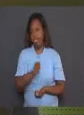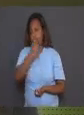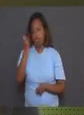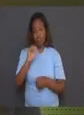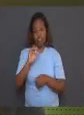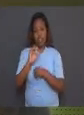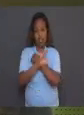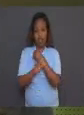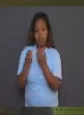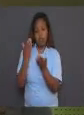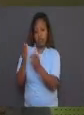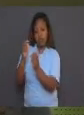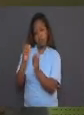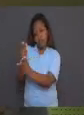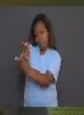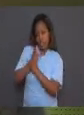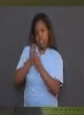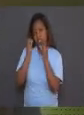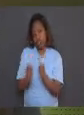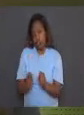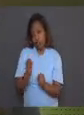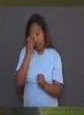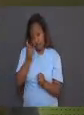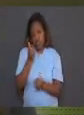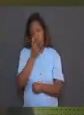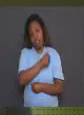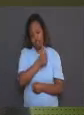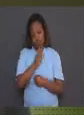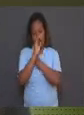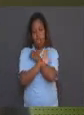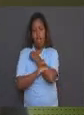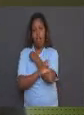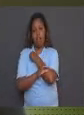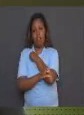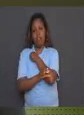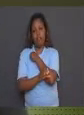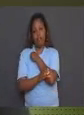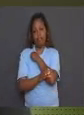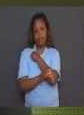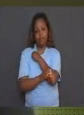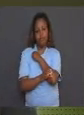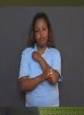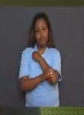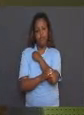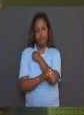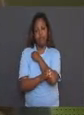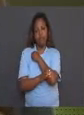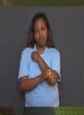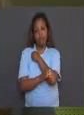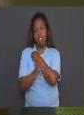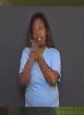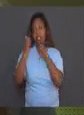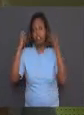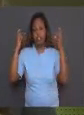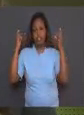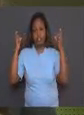lend money to assist a nation to rebuild after a